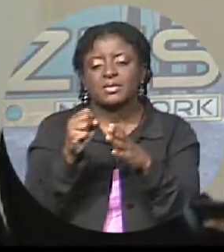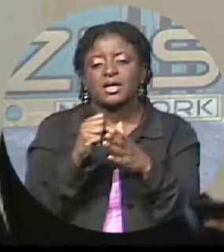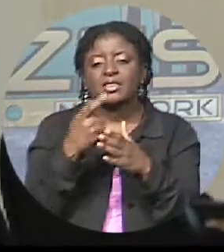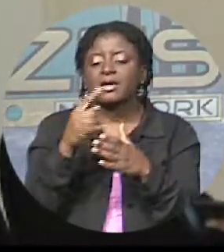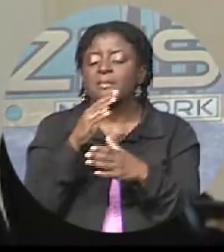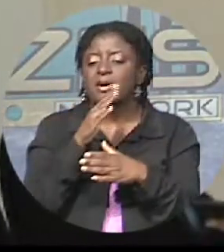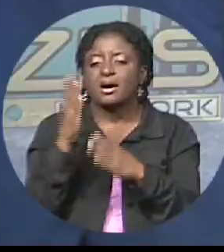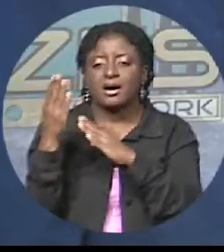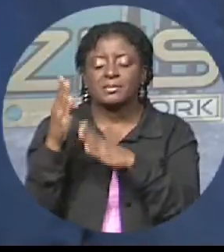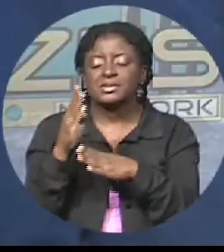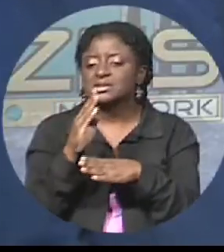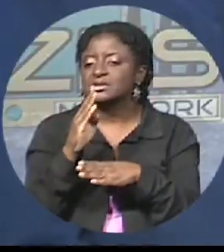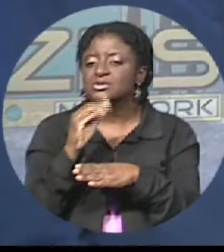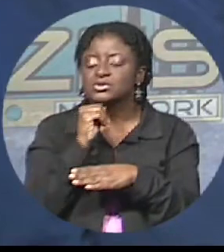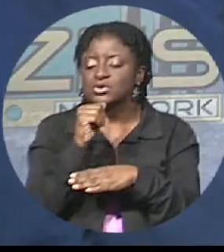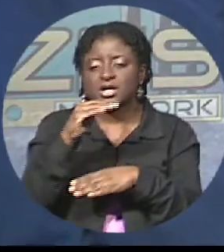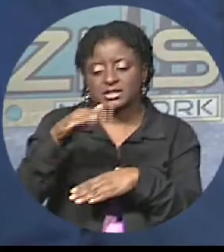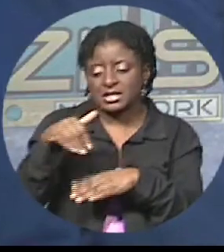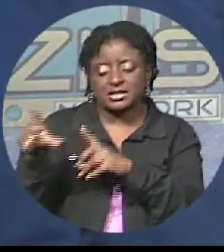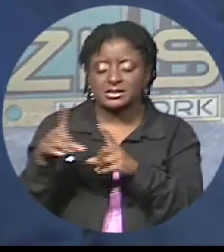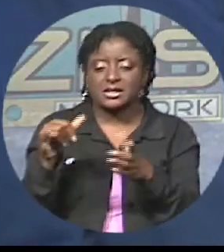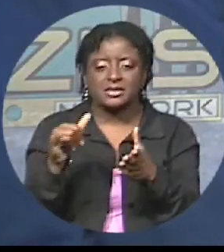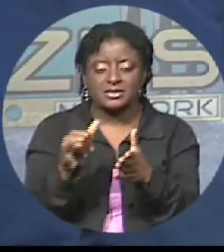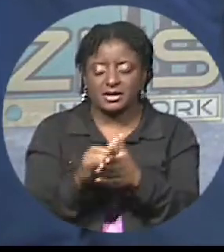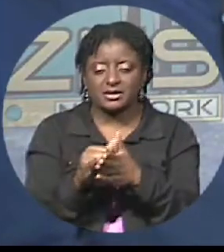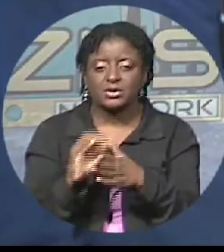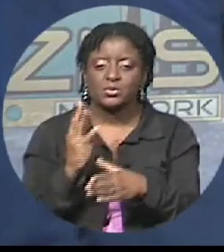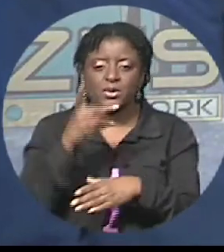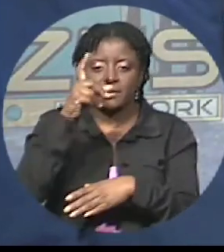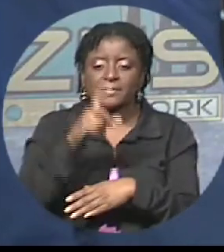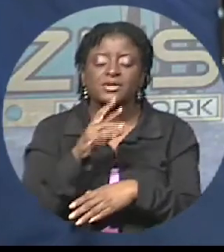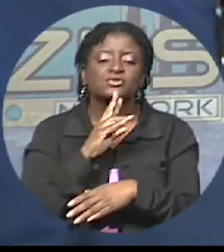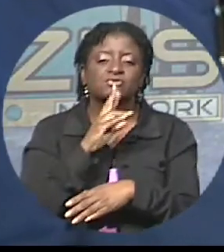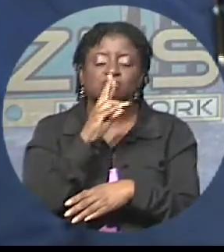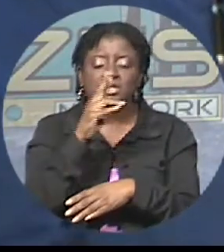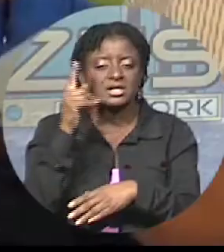we keeping? We've got to really look at some of